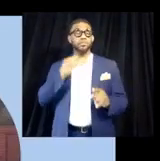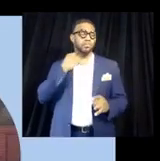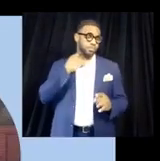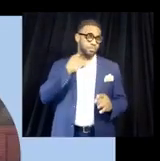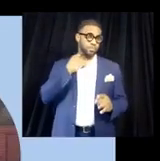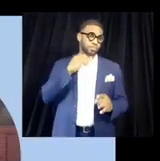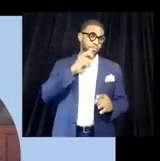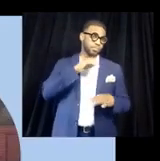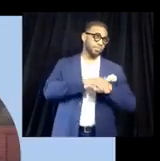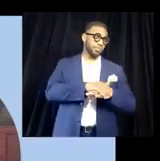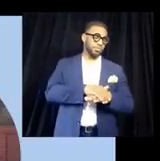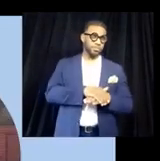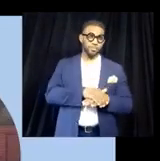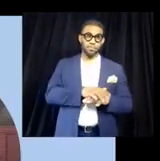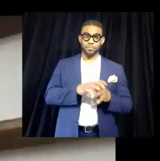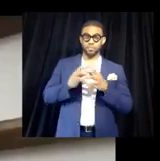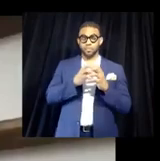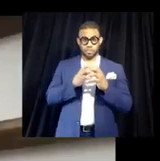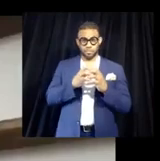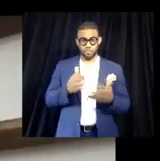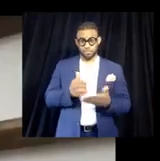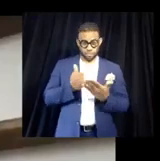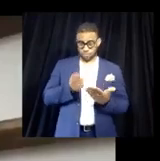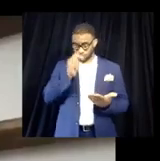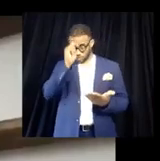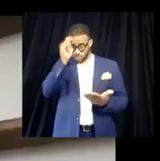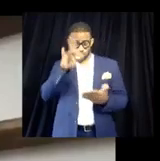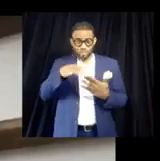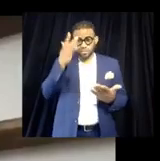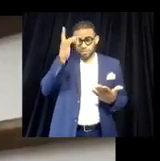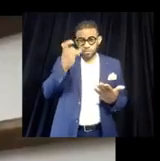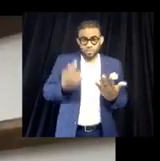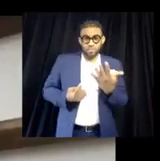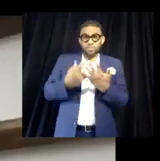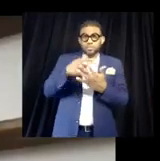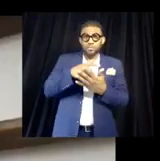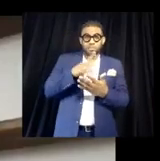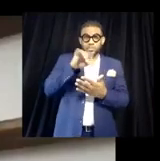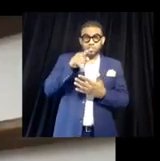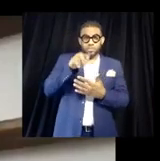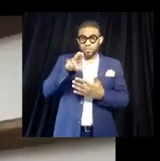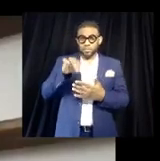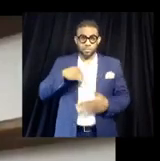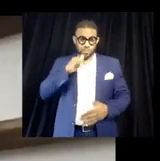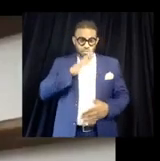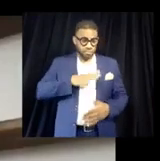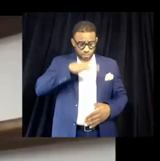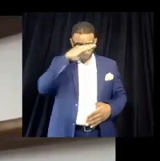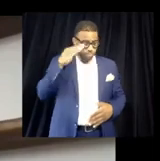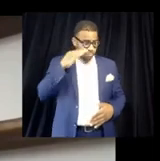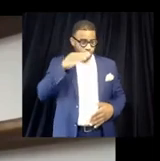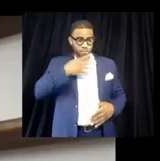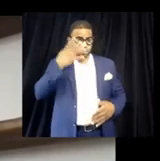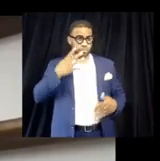d'un accent. Then it was English. Intersectionality helped me theorize on why across the diaspora, my female